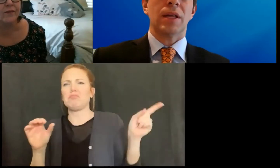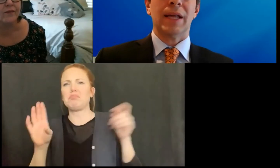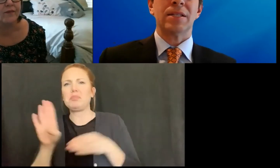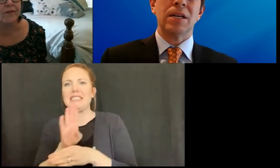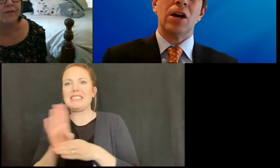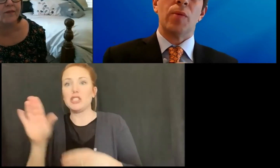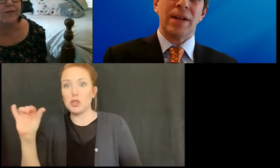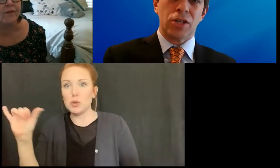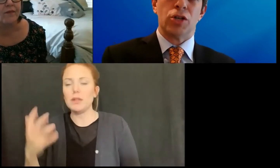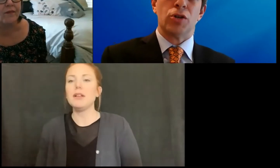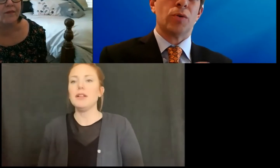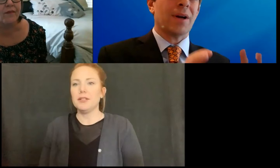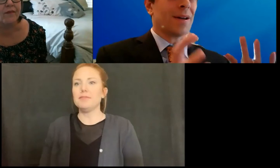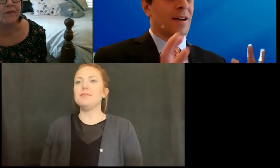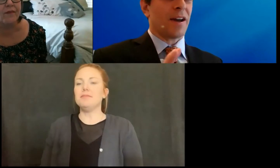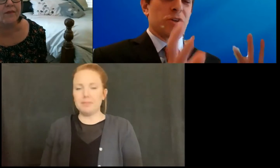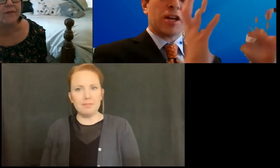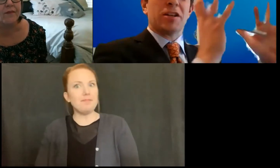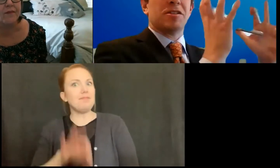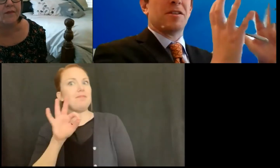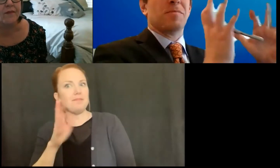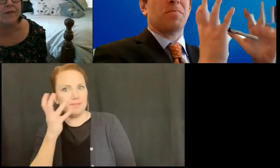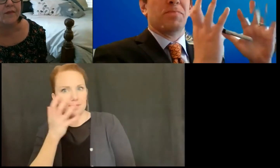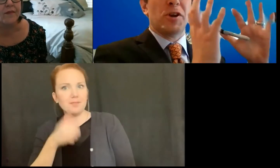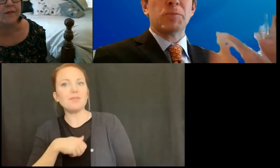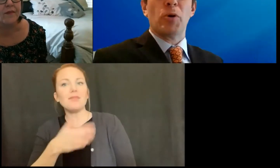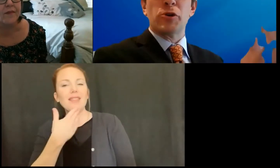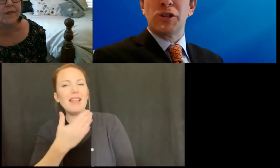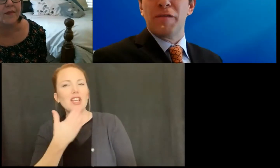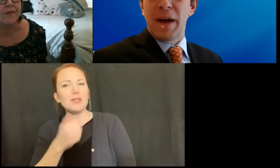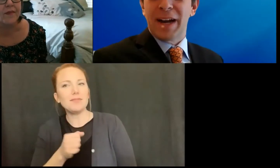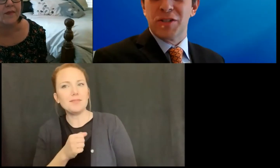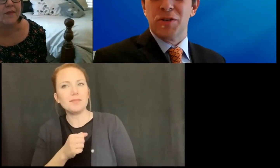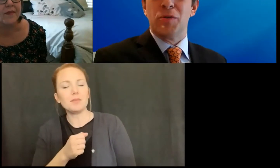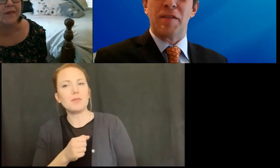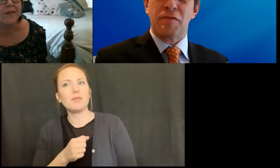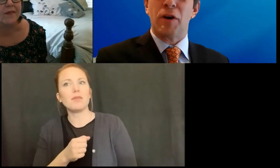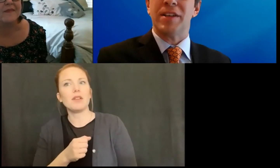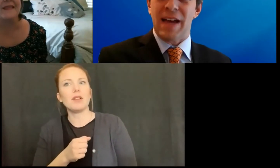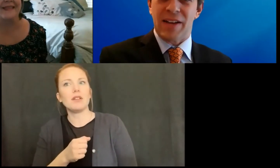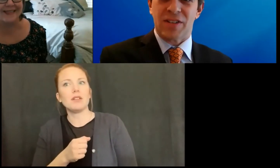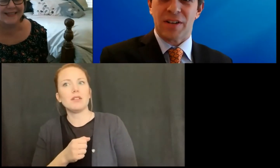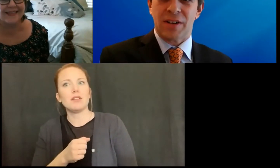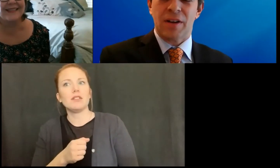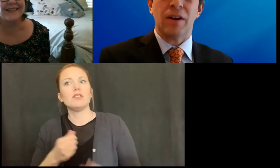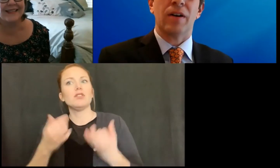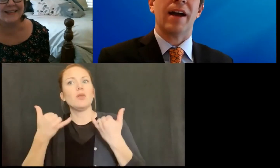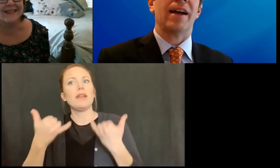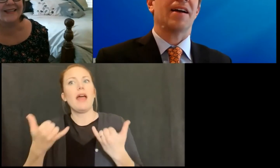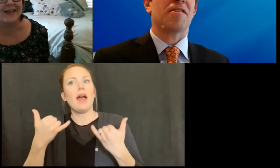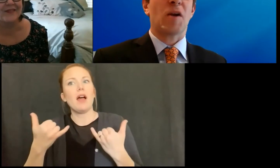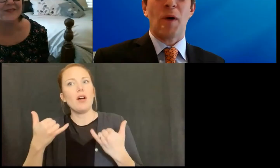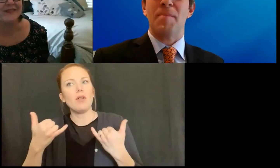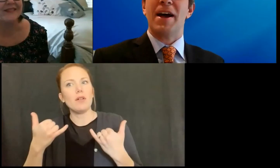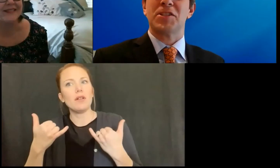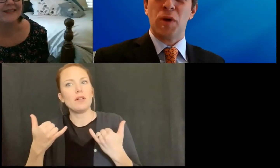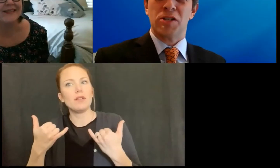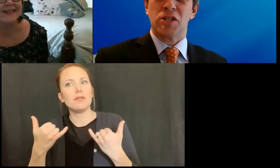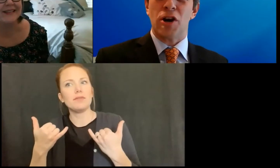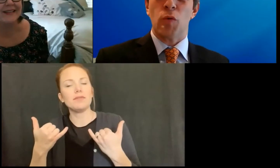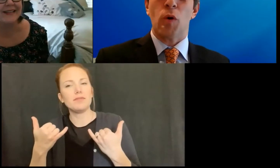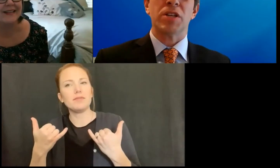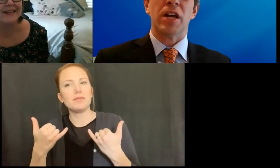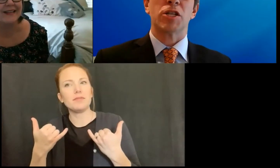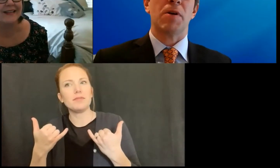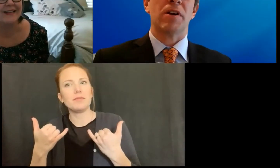So let's go into transport yourself back to that front desk. Okay. Yep. Think way back to